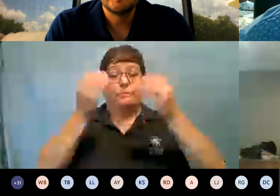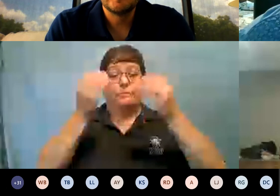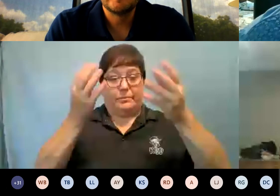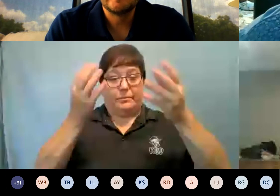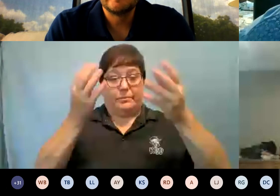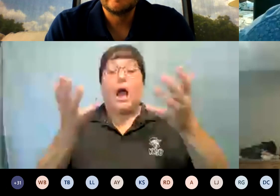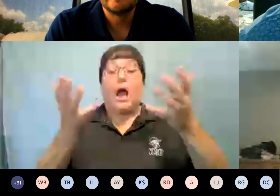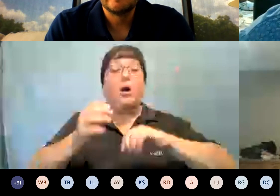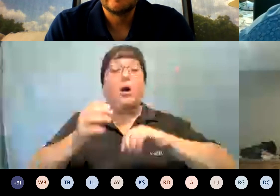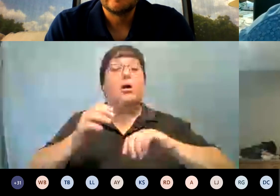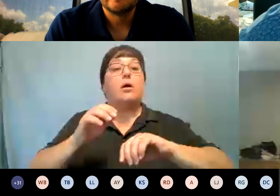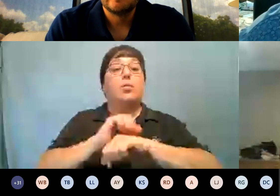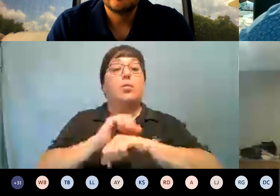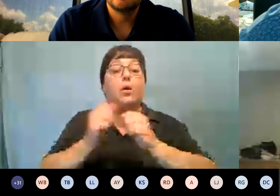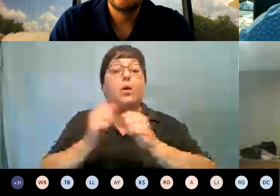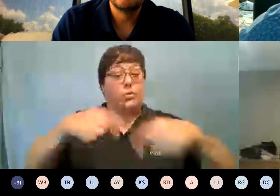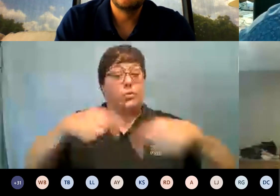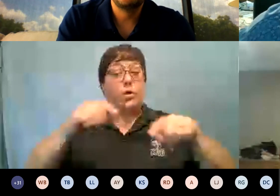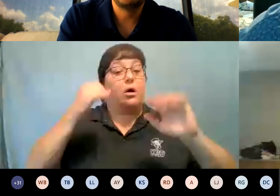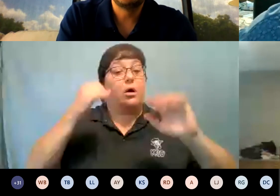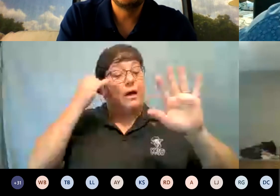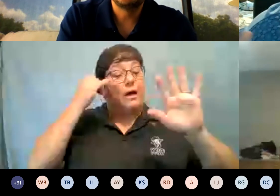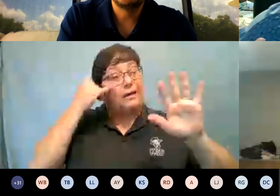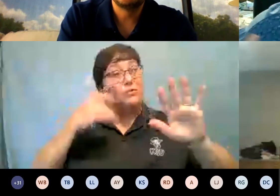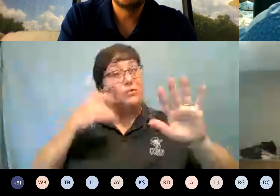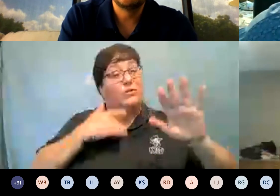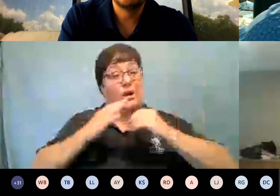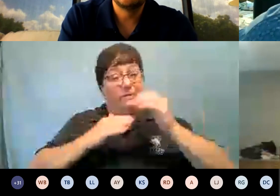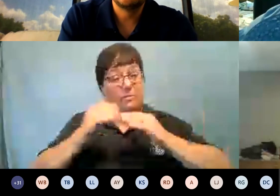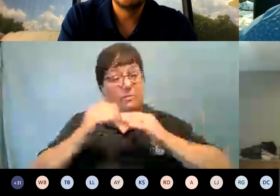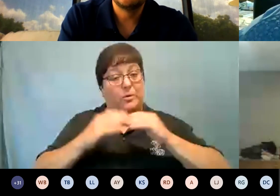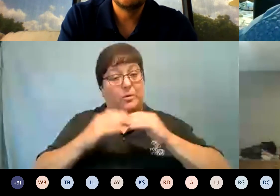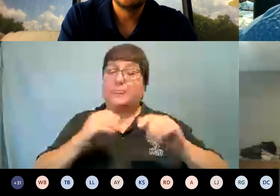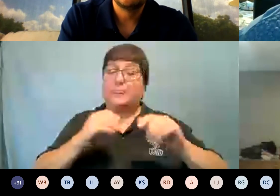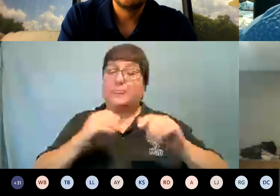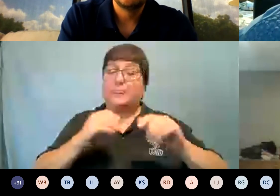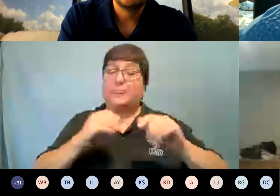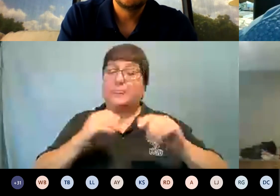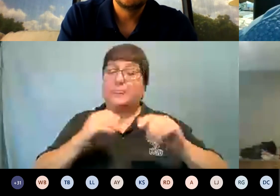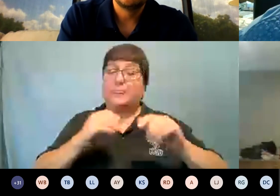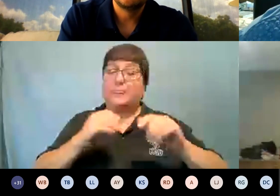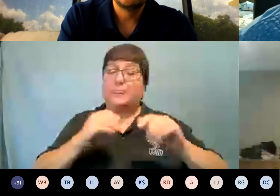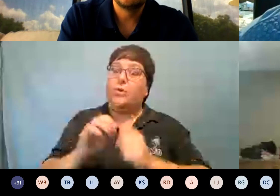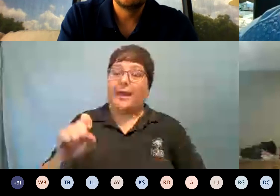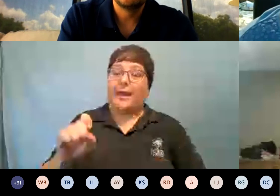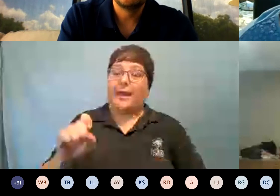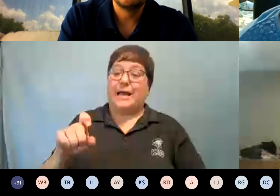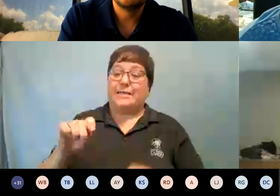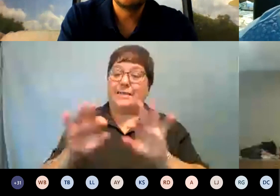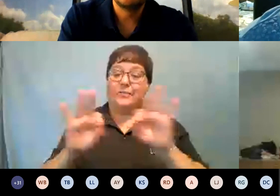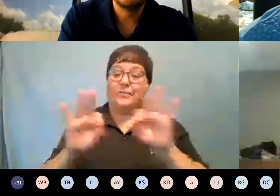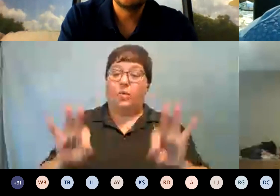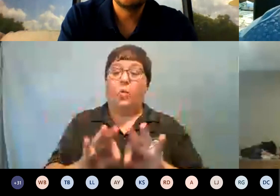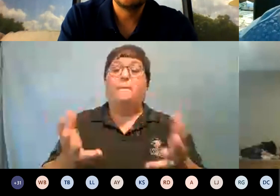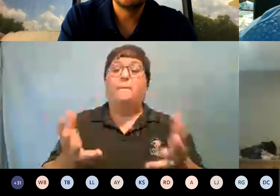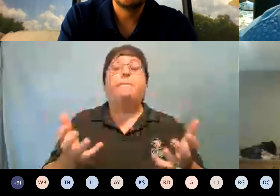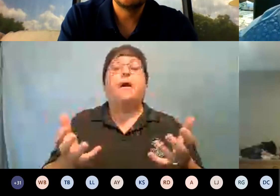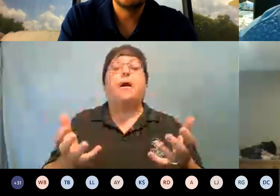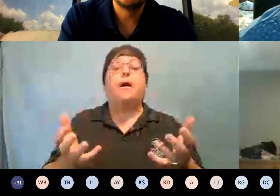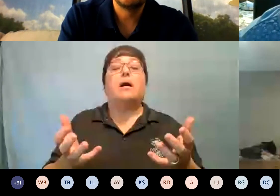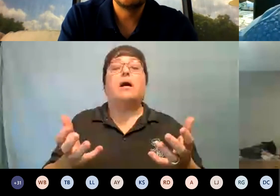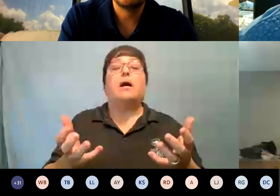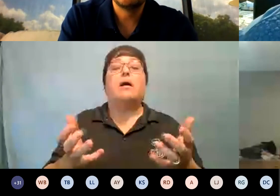you all if you are comfortable. It is in the exit form. We would love to have your participation